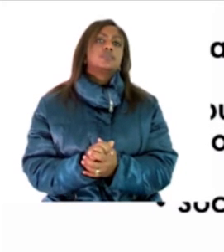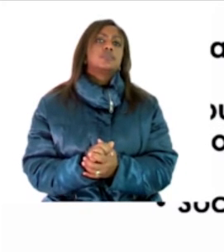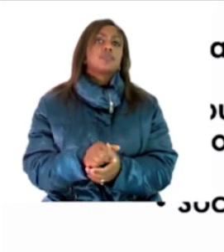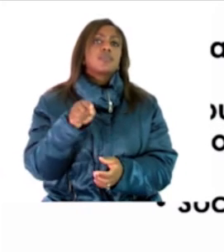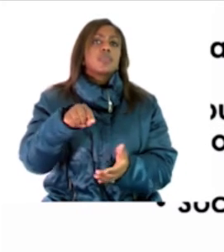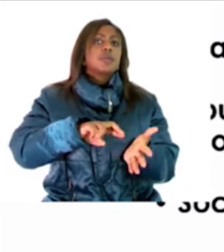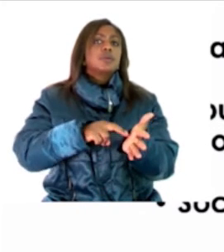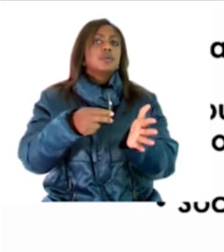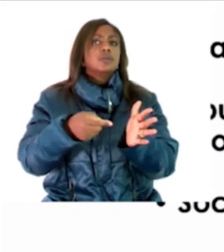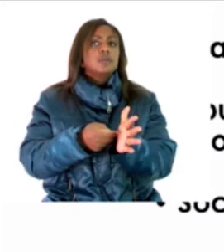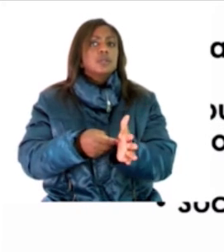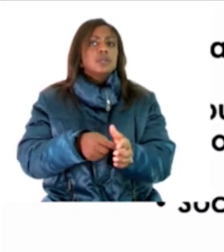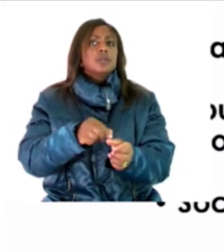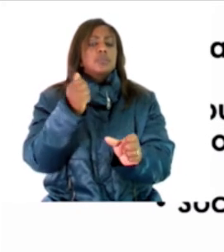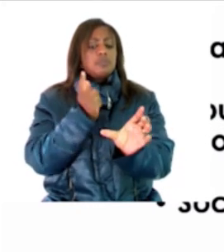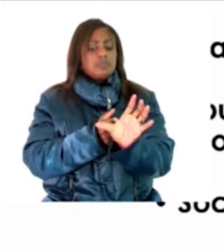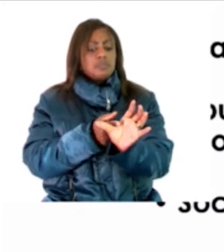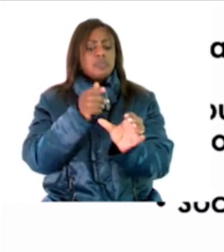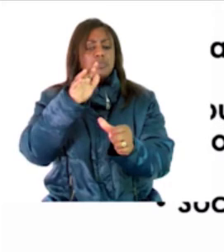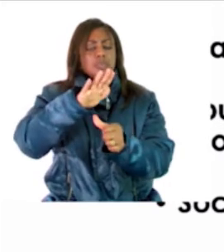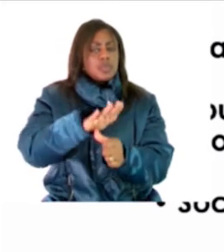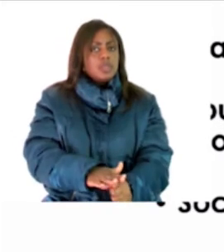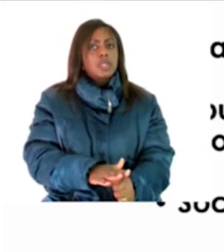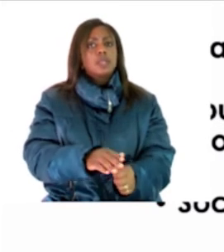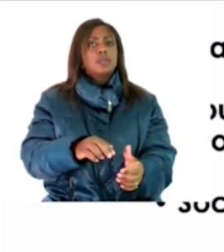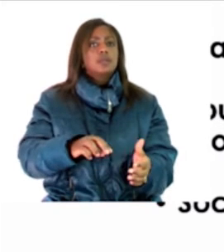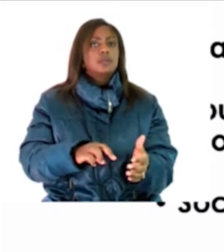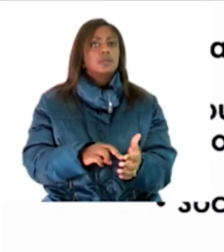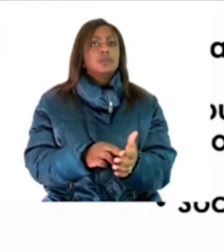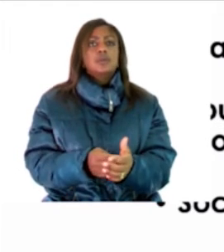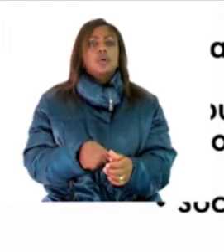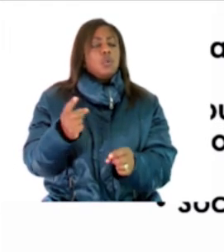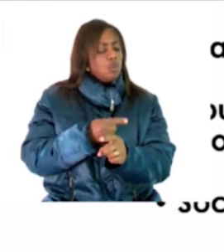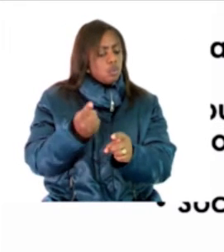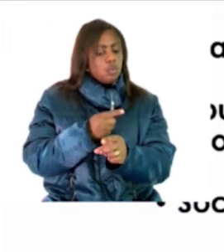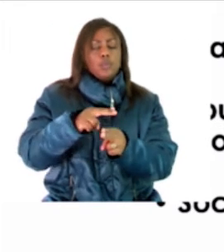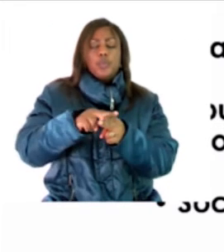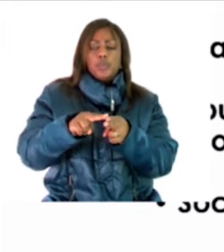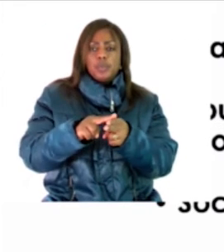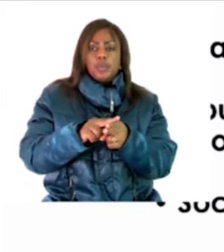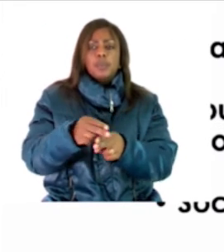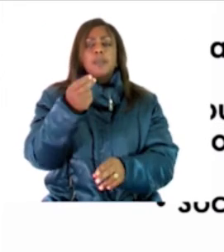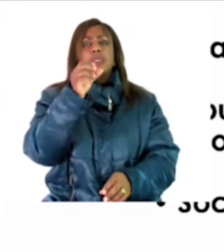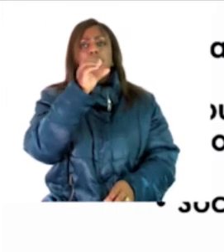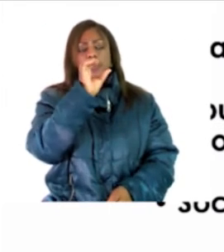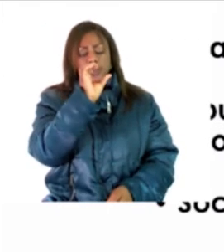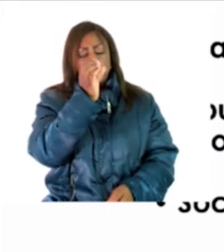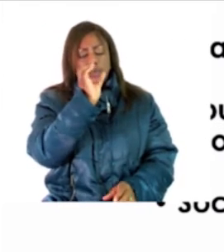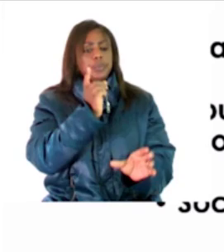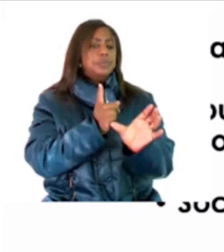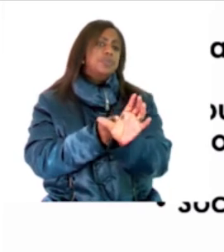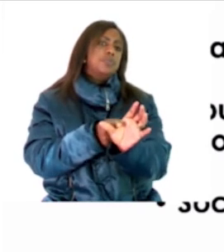that substance abuse is when you, as a human being, use either alcohol, or you use tobacco, or you